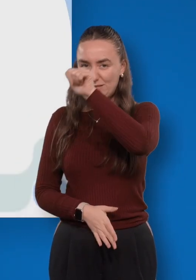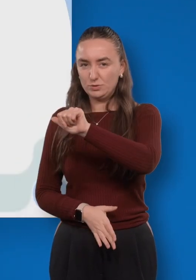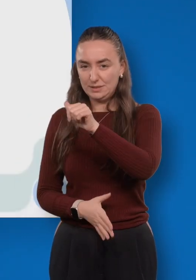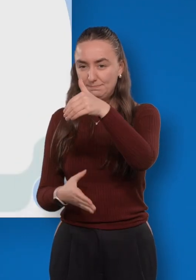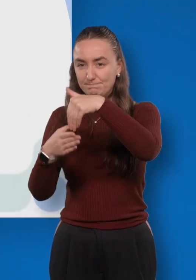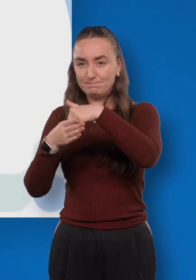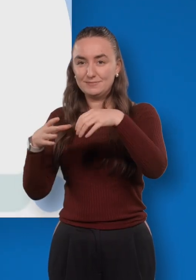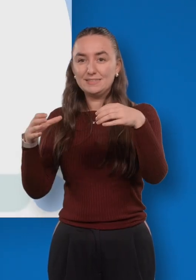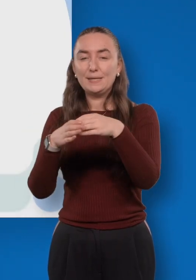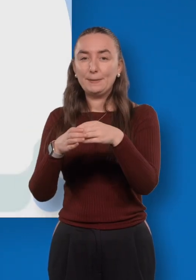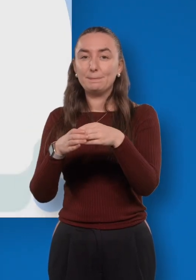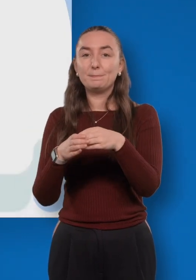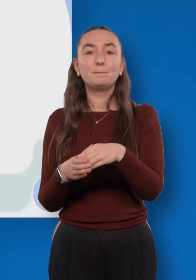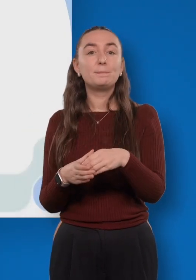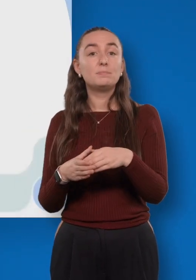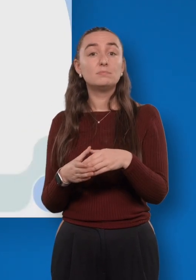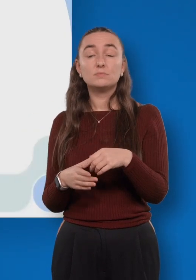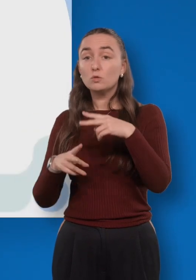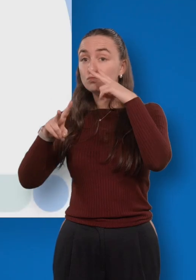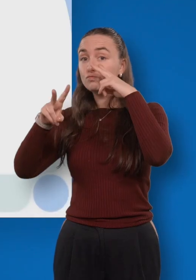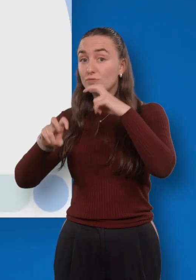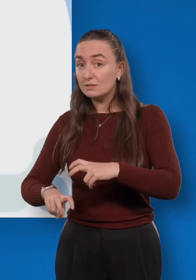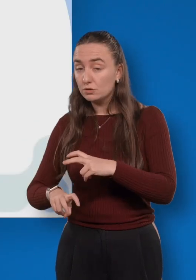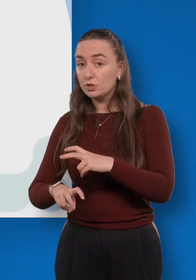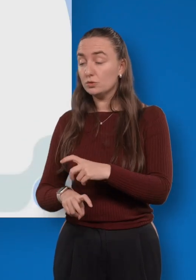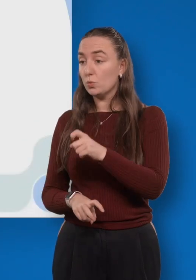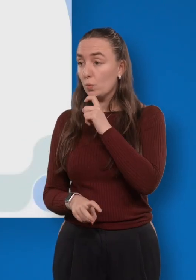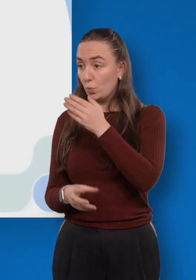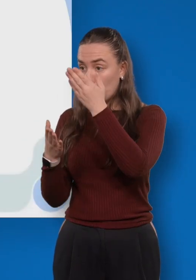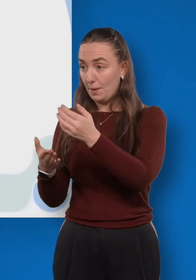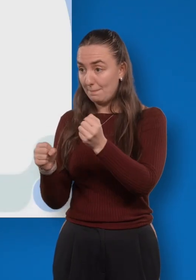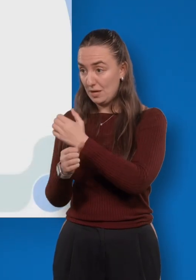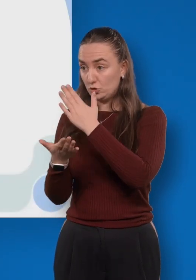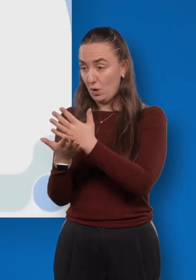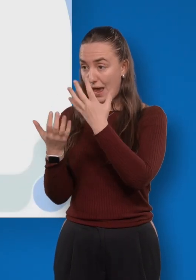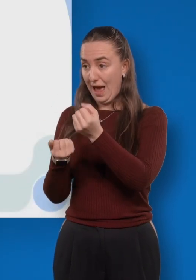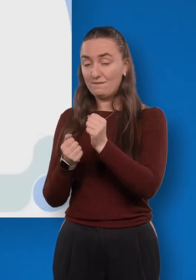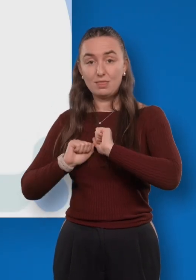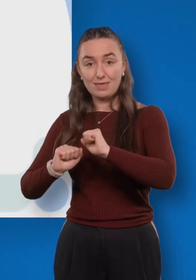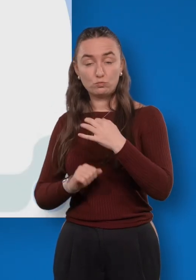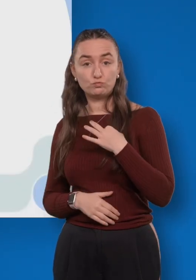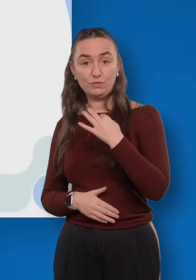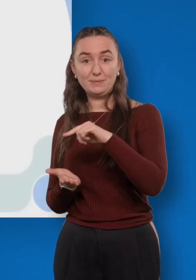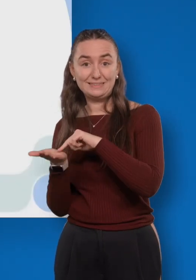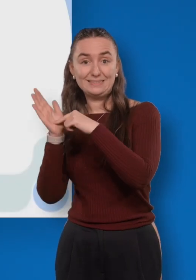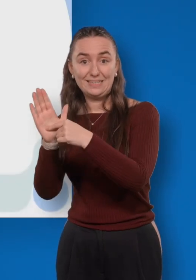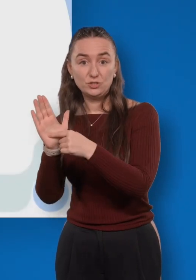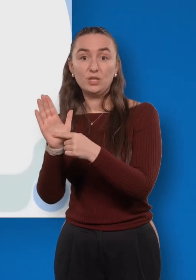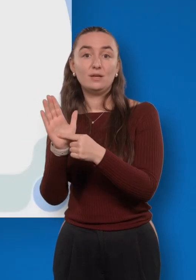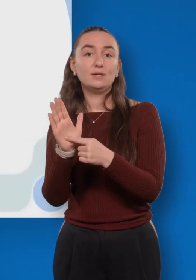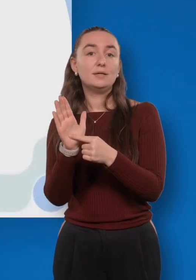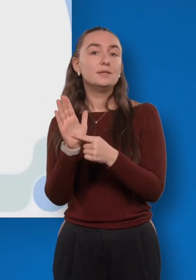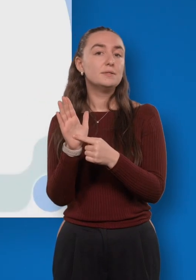of who the researchers are, by ensuring that you have sort of representation in a team, depending on what you're focusing on. We